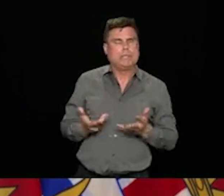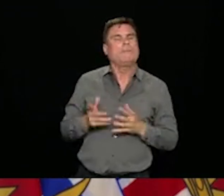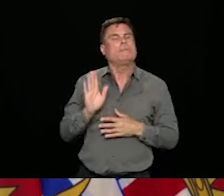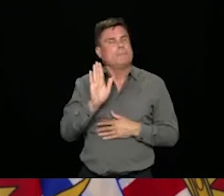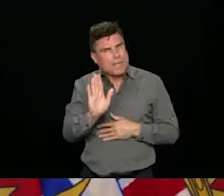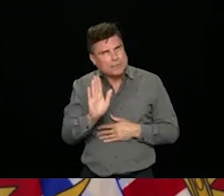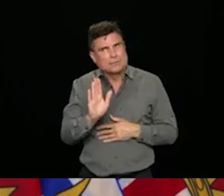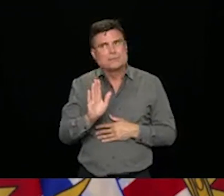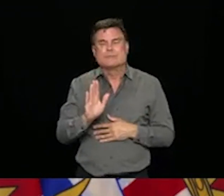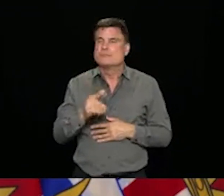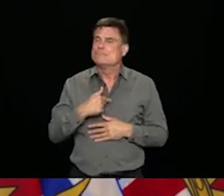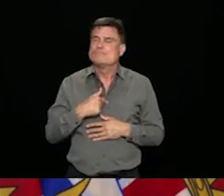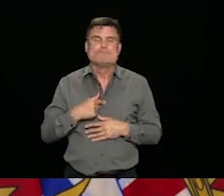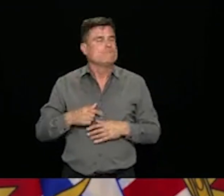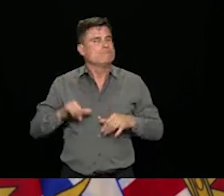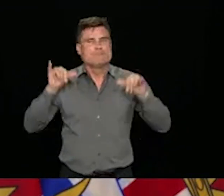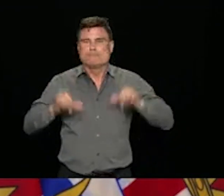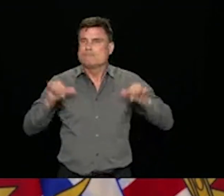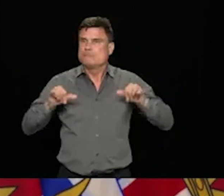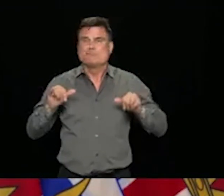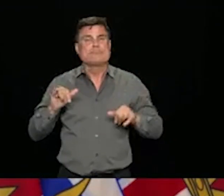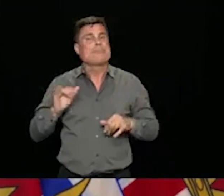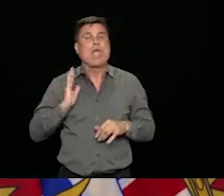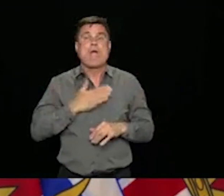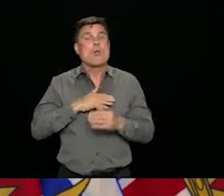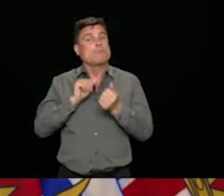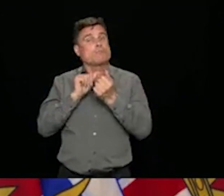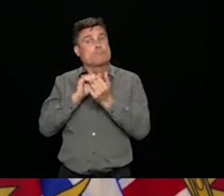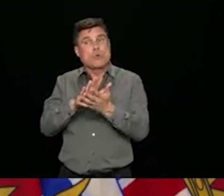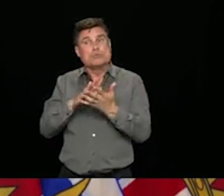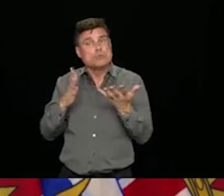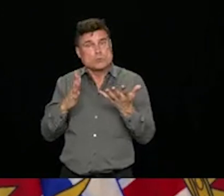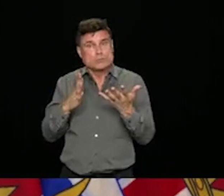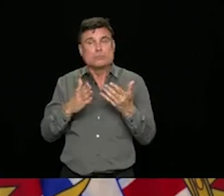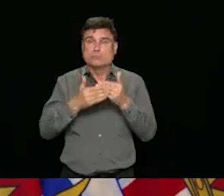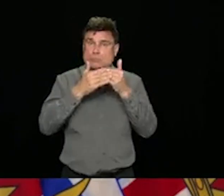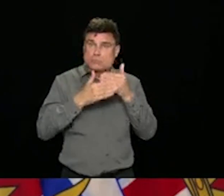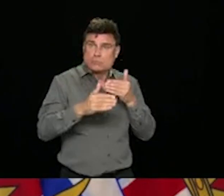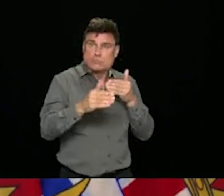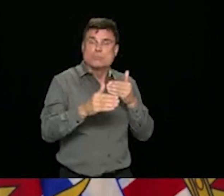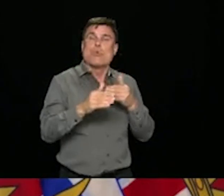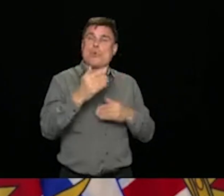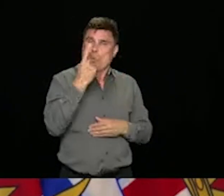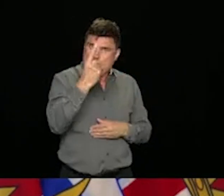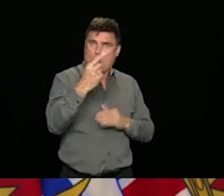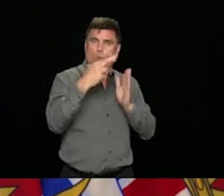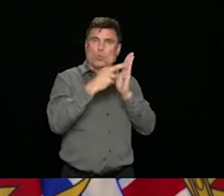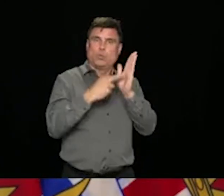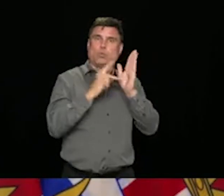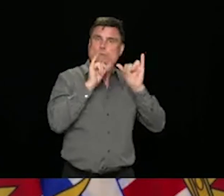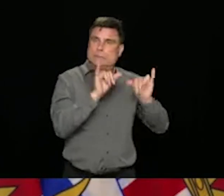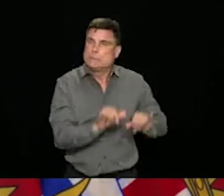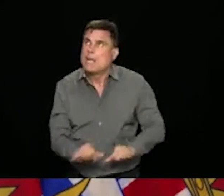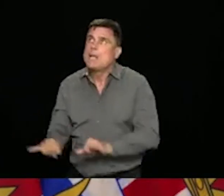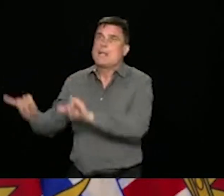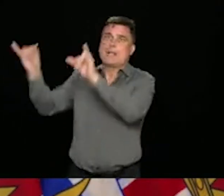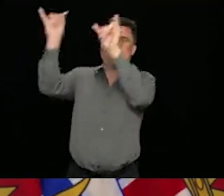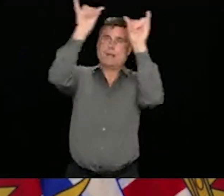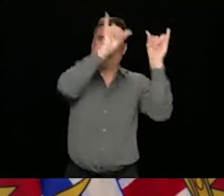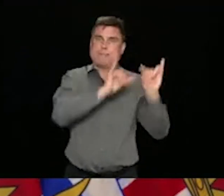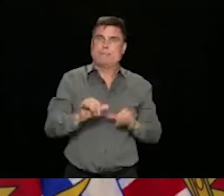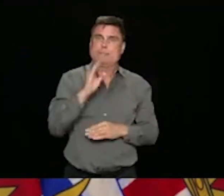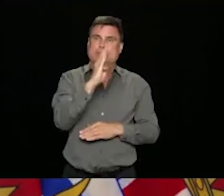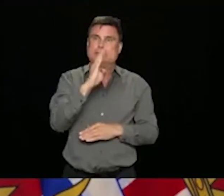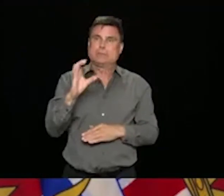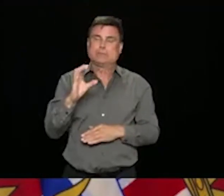have a continued approach unless there's good evidence that there's a reason not to. That would be my opinion.